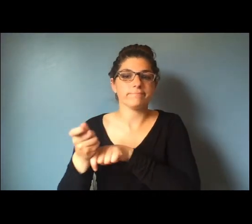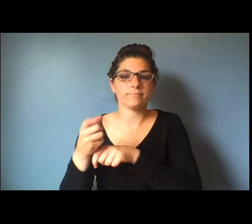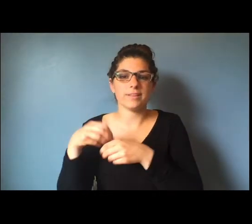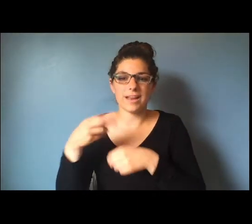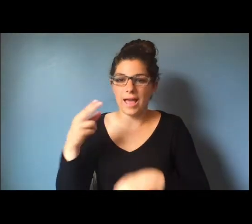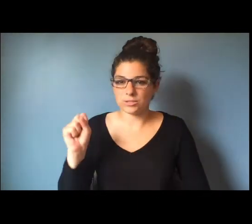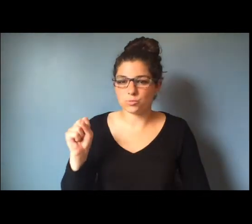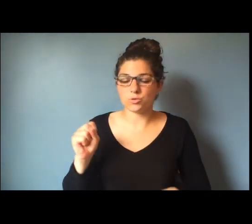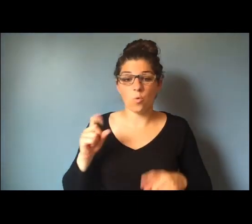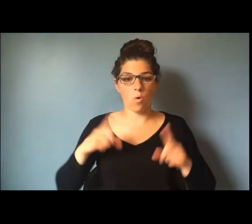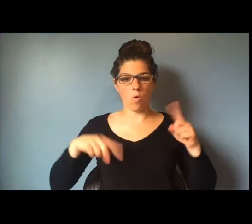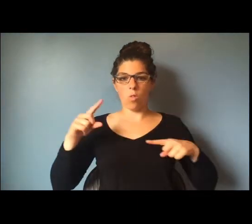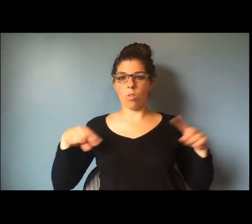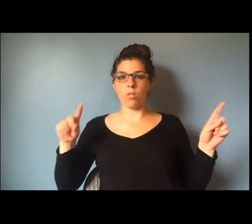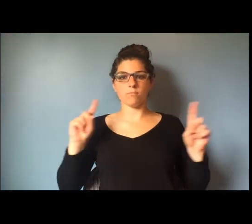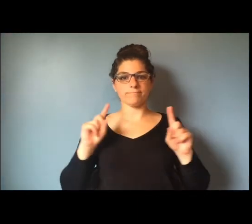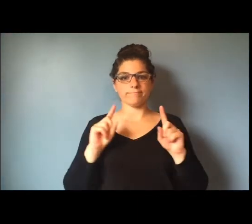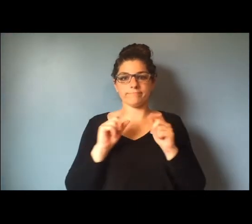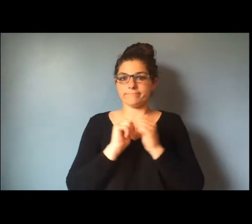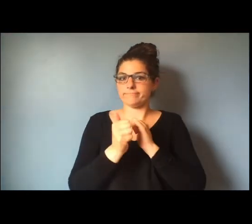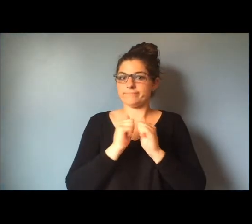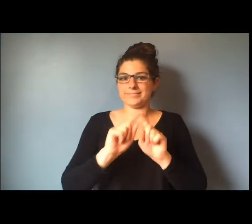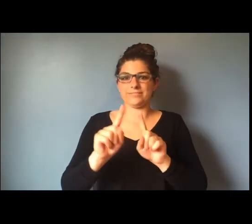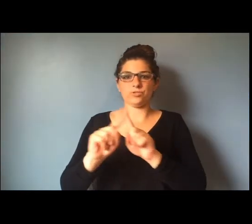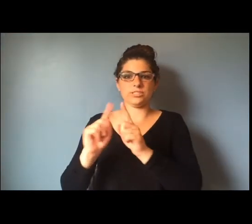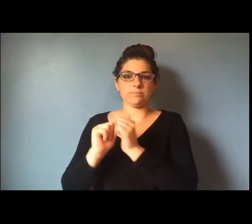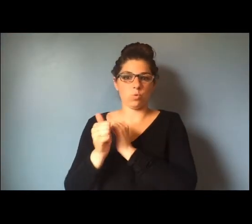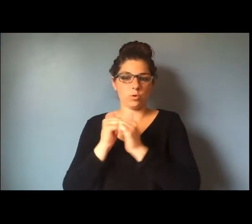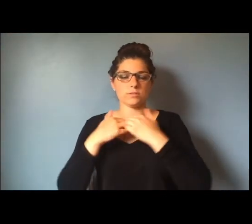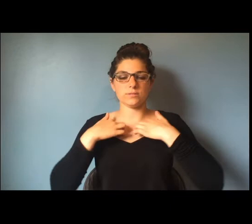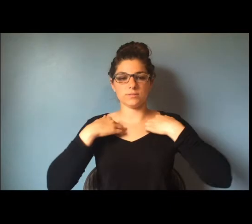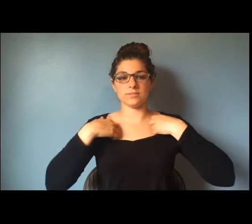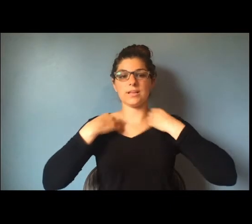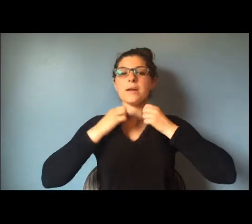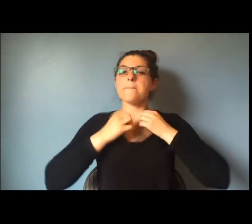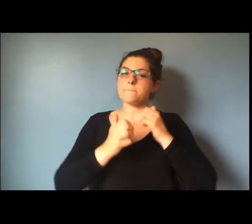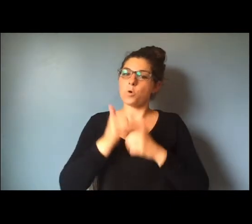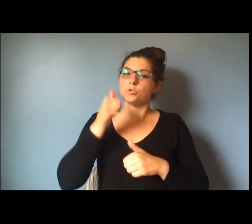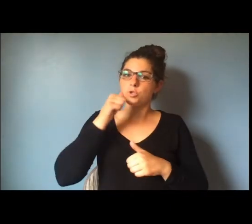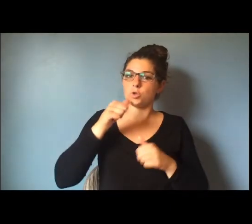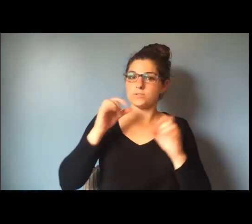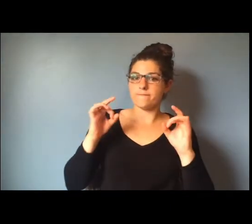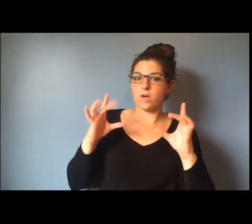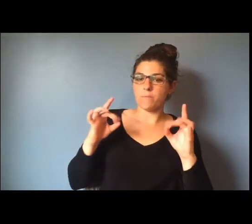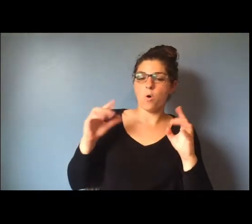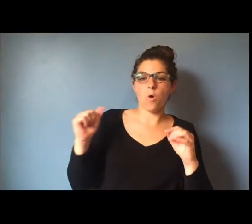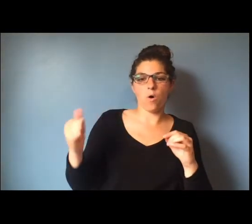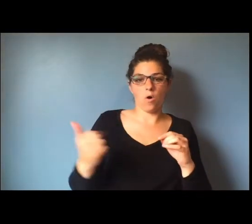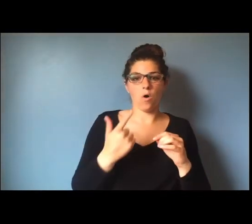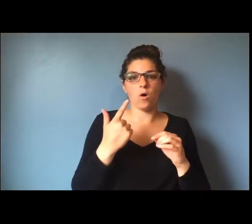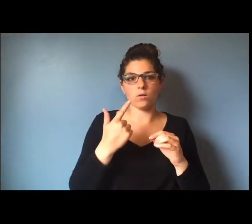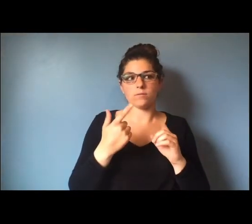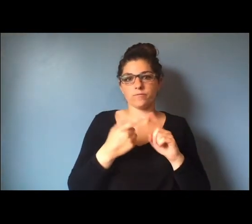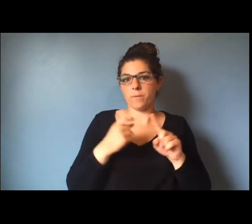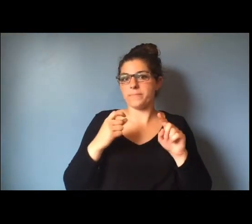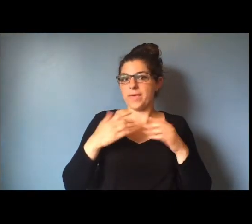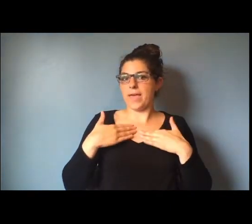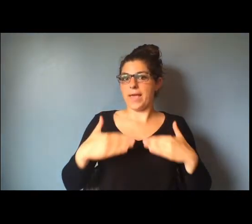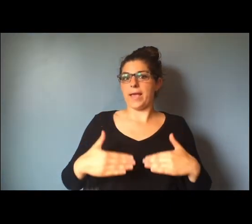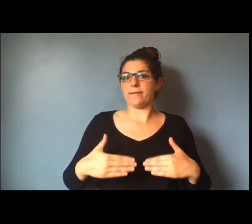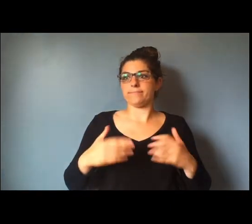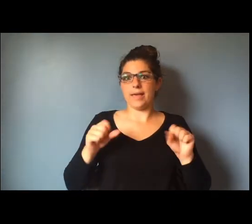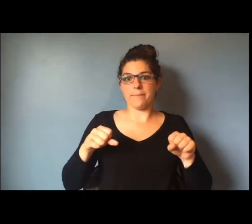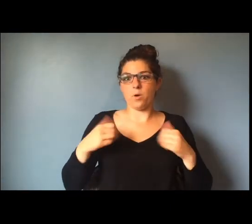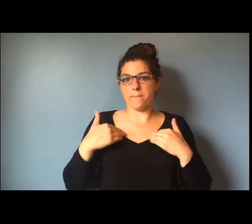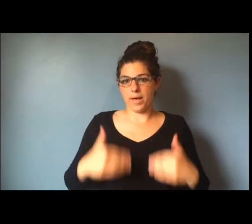us, we've all played a sport, and then the majority of the girls that have played volleyball, we've all come from the able-bodied world.